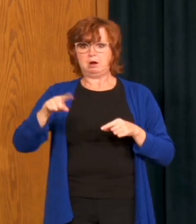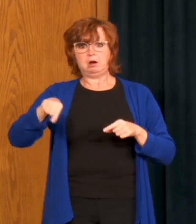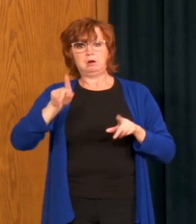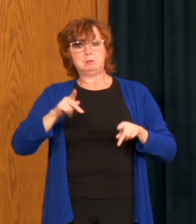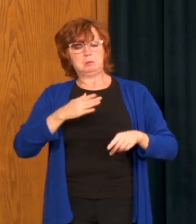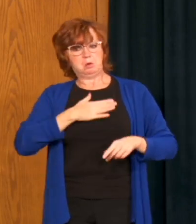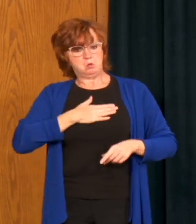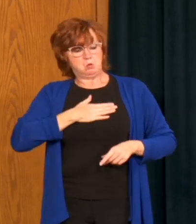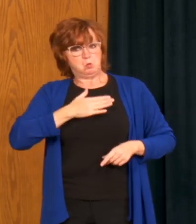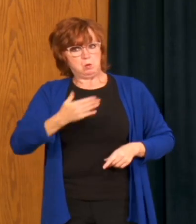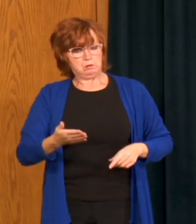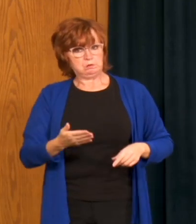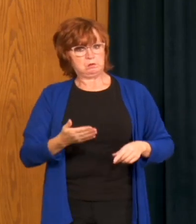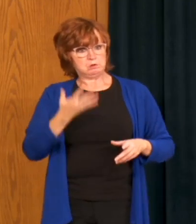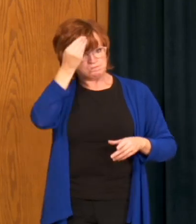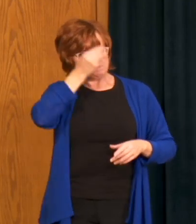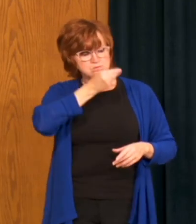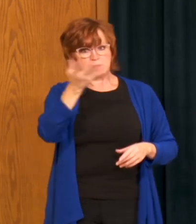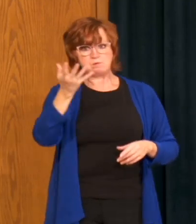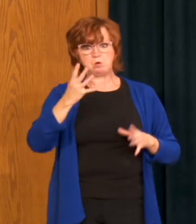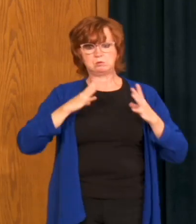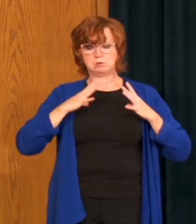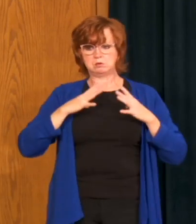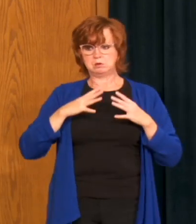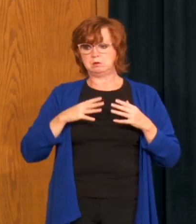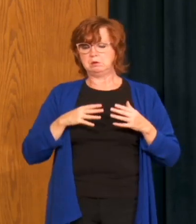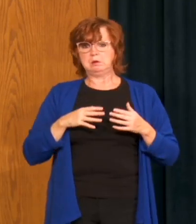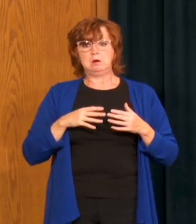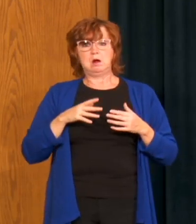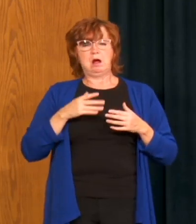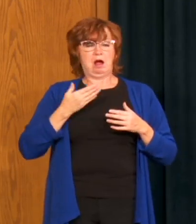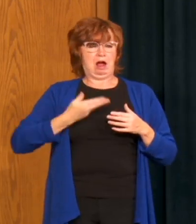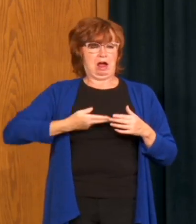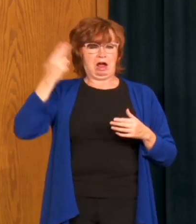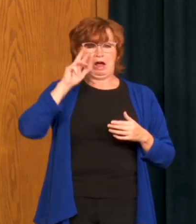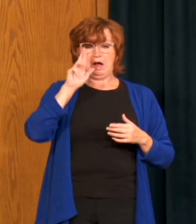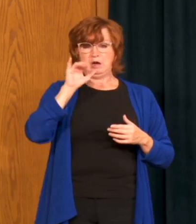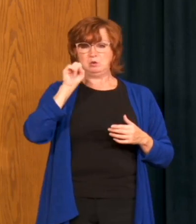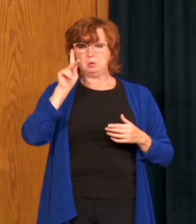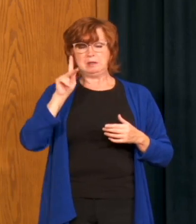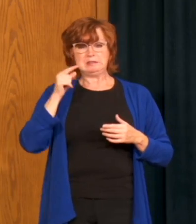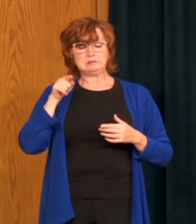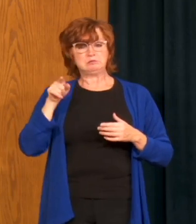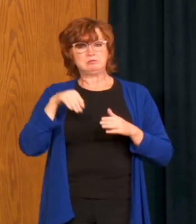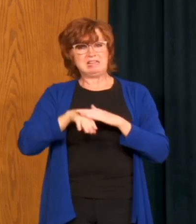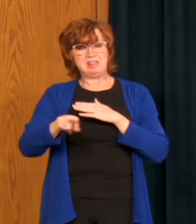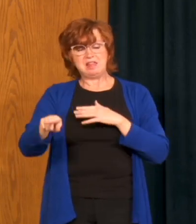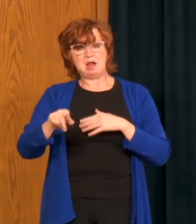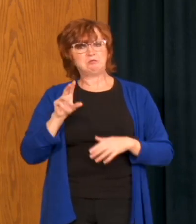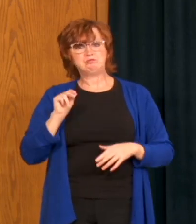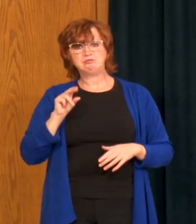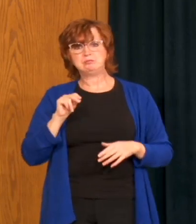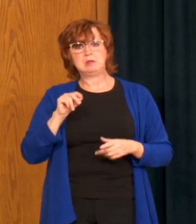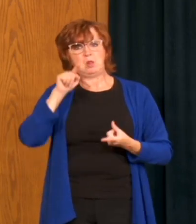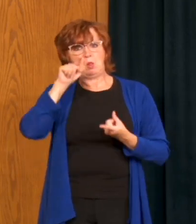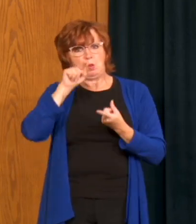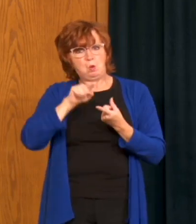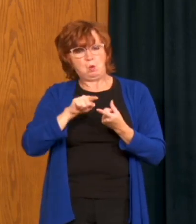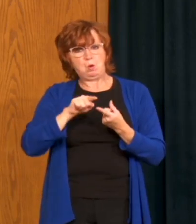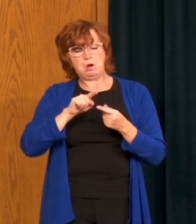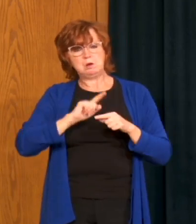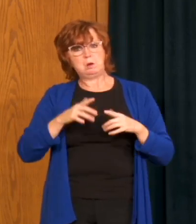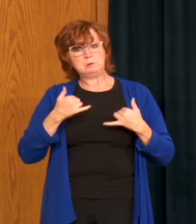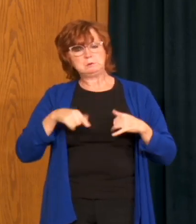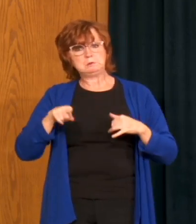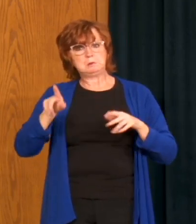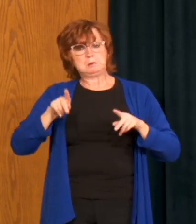a low risk that you may have been exposed at a certain setting, and so far we have not seen transmission from those recent announcements. But